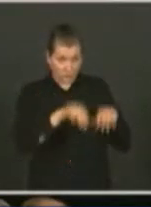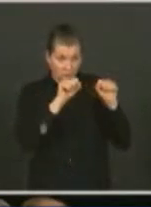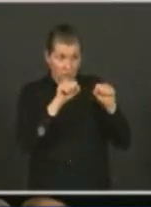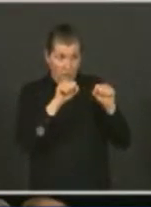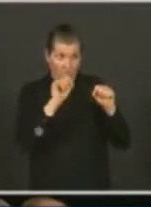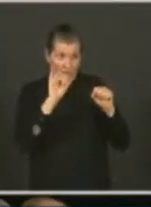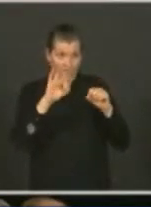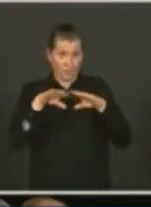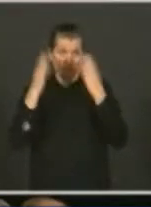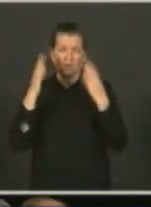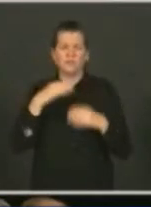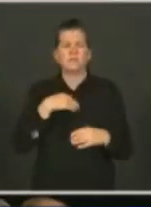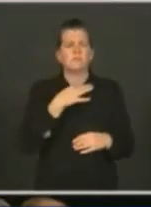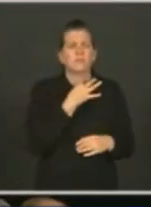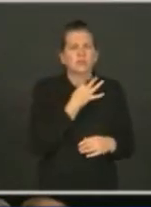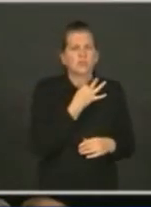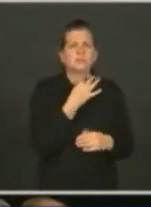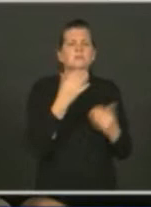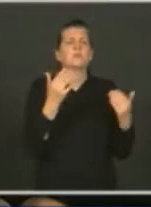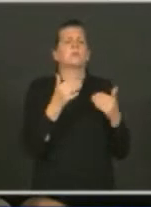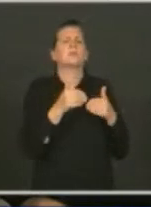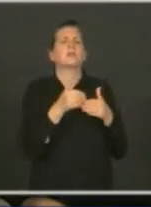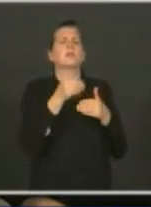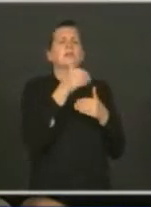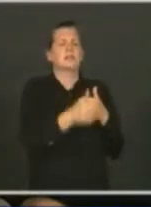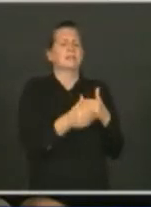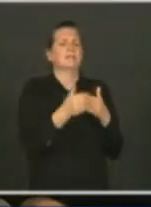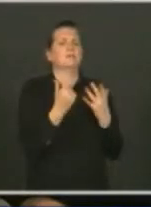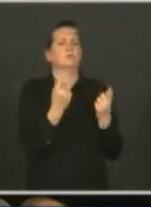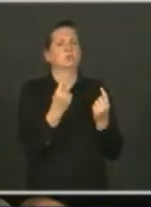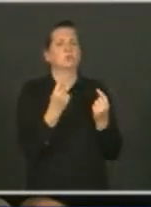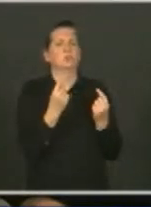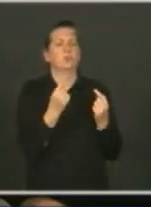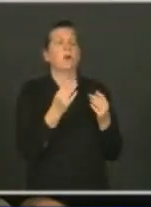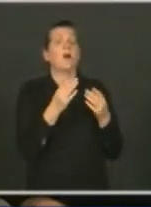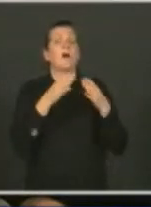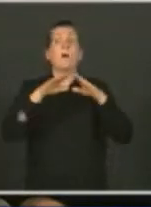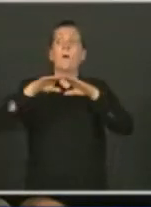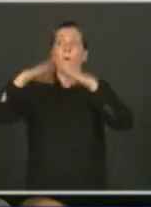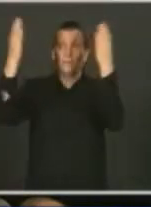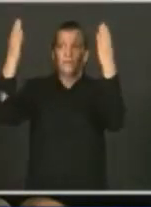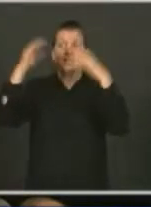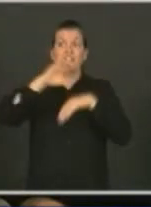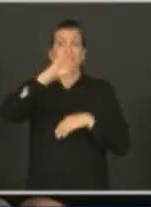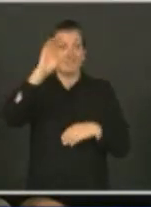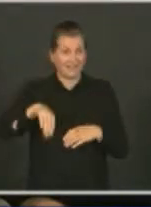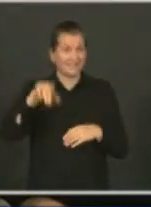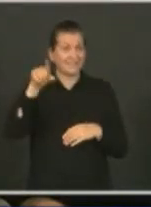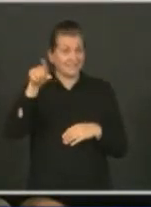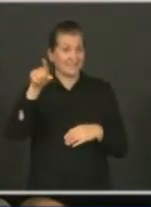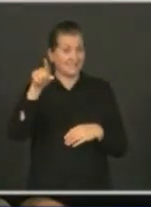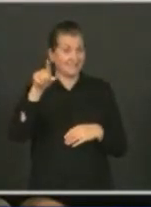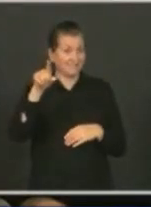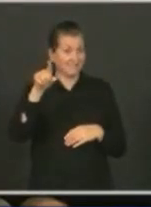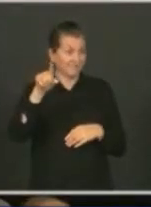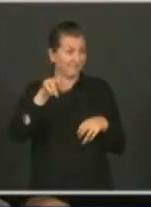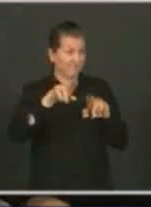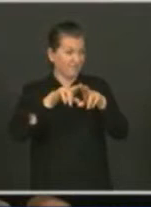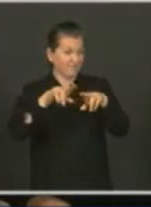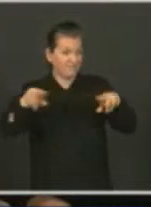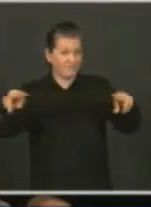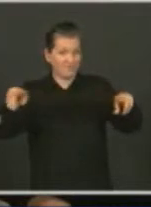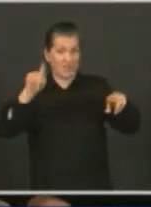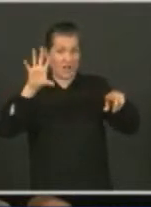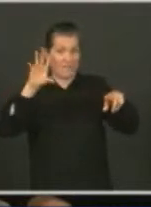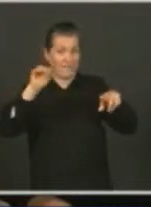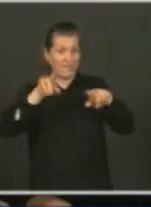I'm interested in what the next steps are after that. I mean, we would get 350 beds. If we have to open that hospital, we have